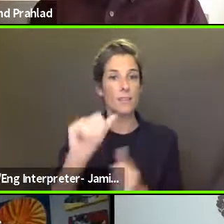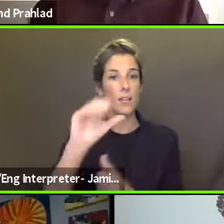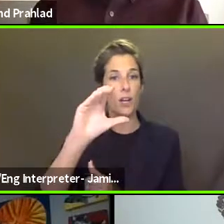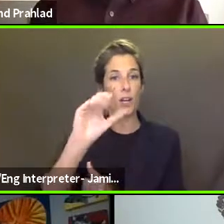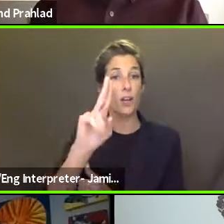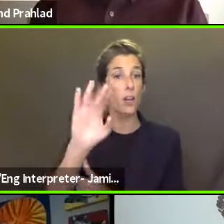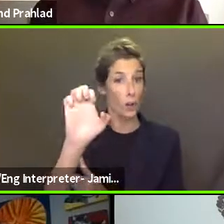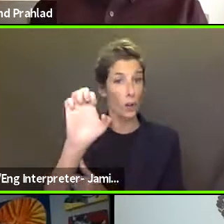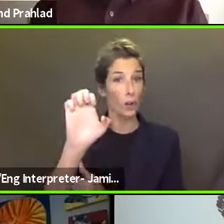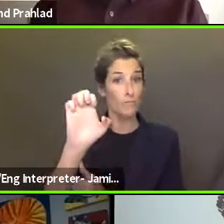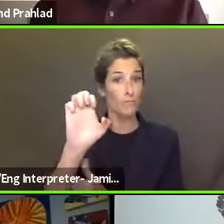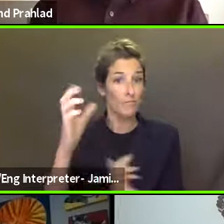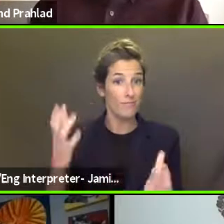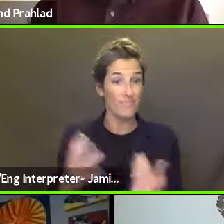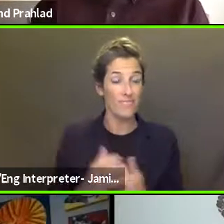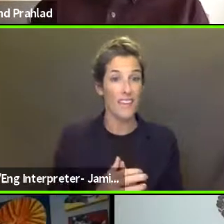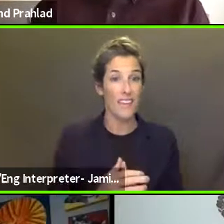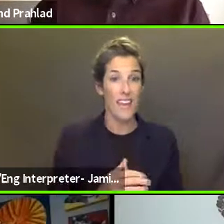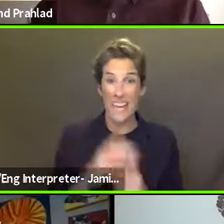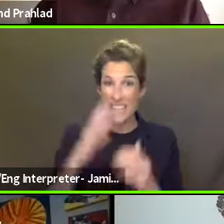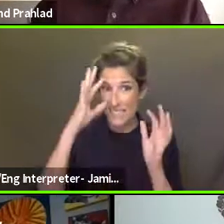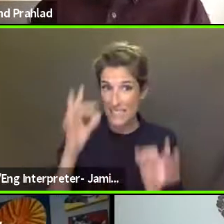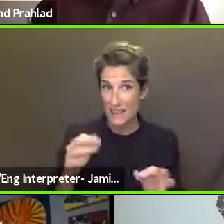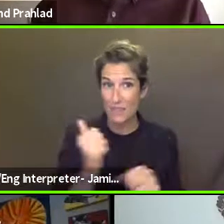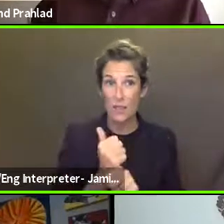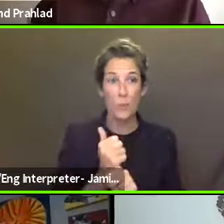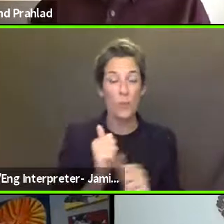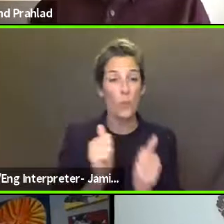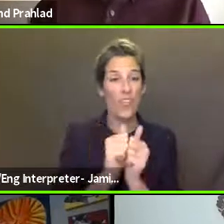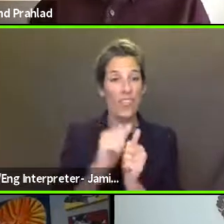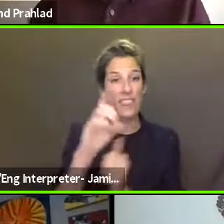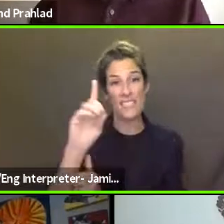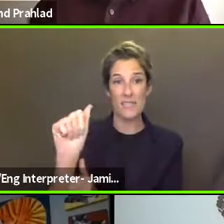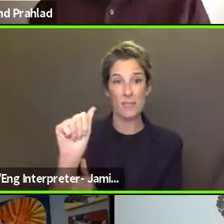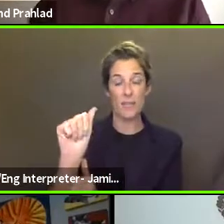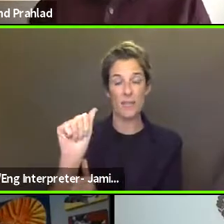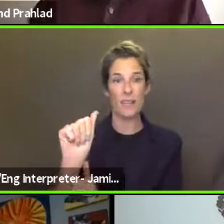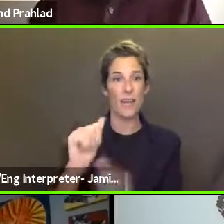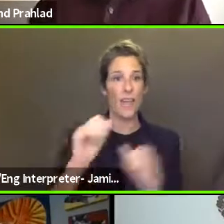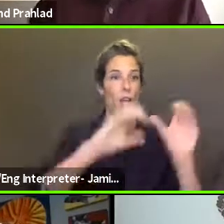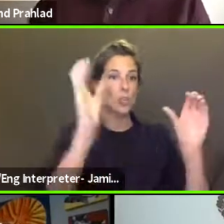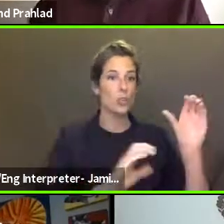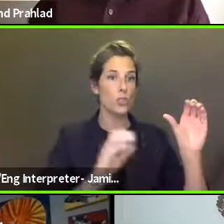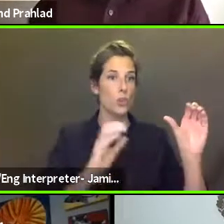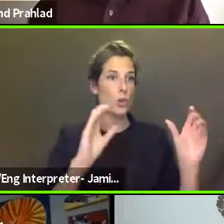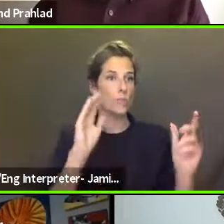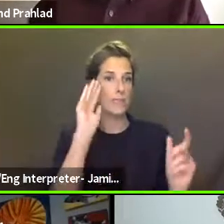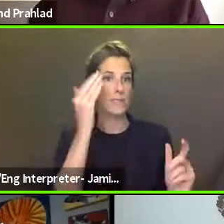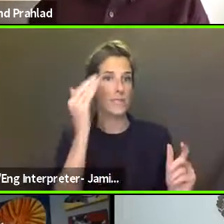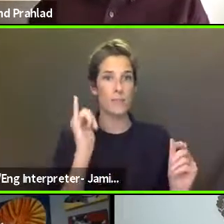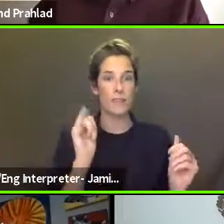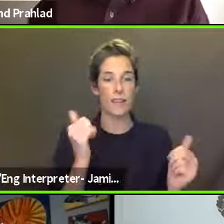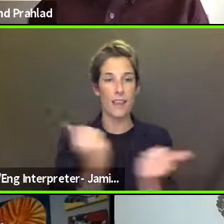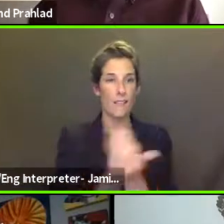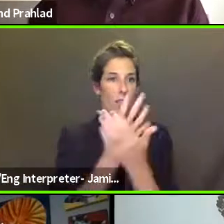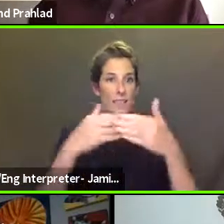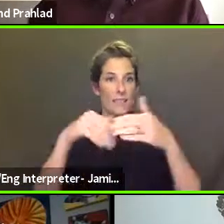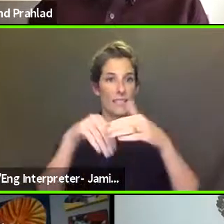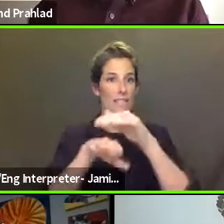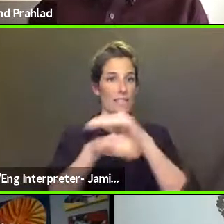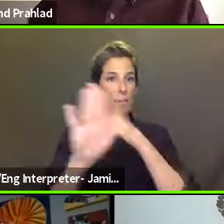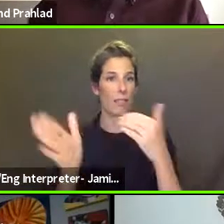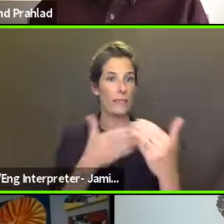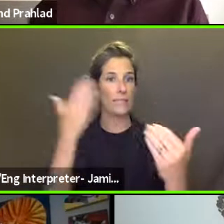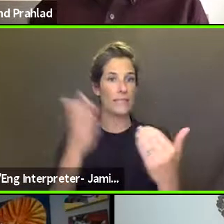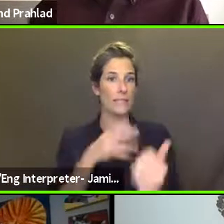sort of conversations about disability, the idea that like Zoom has made everything more accessible all of a sudden. And you know, we have